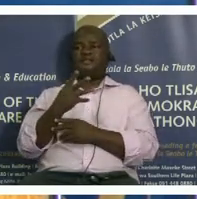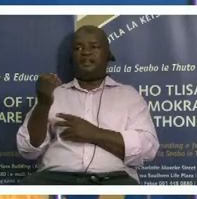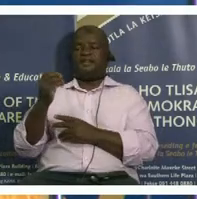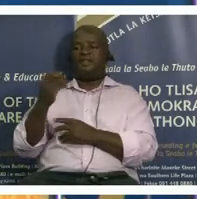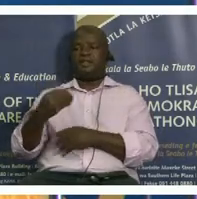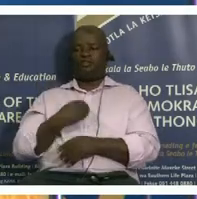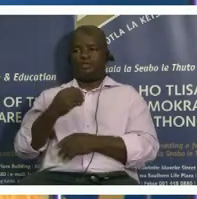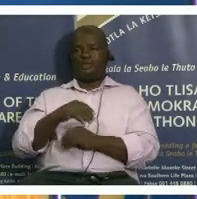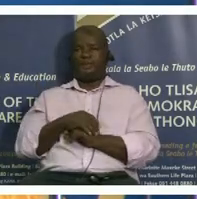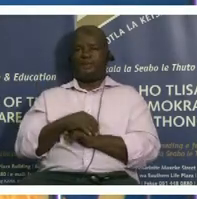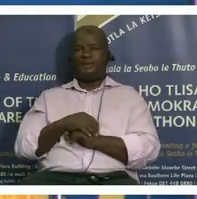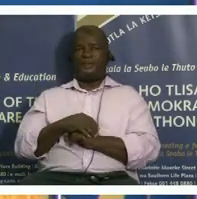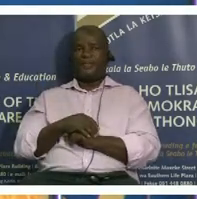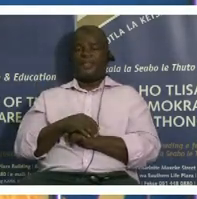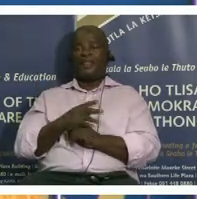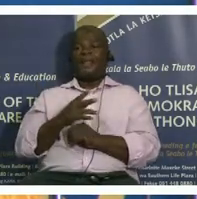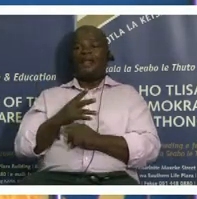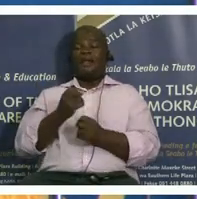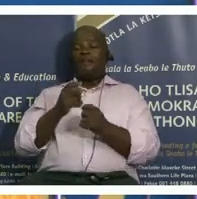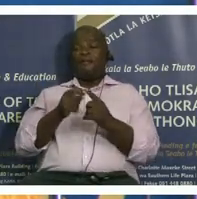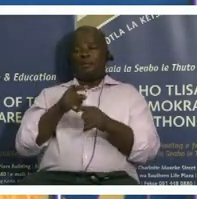youth. Of these,